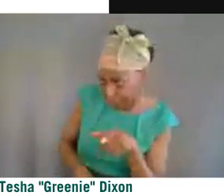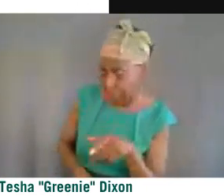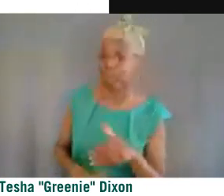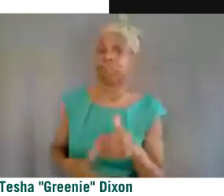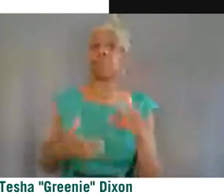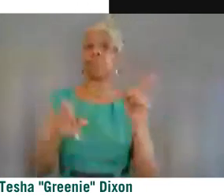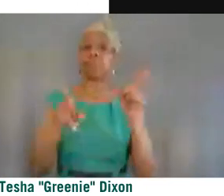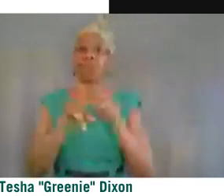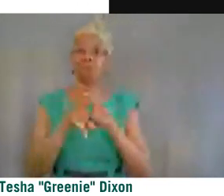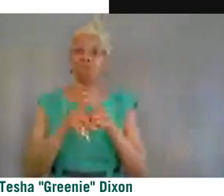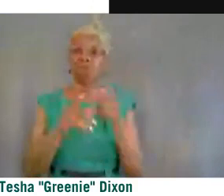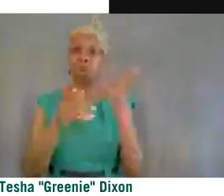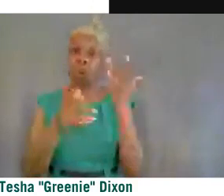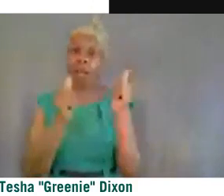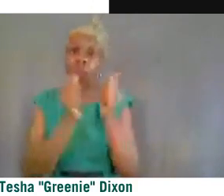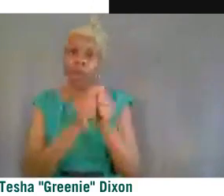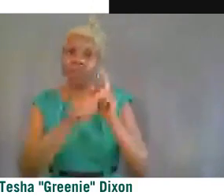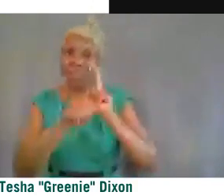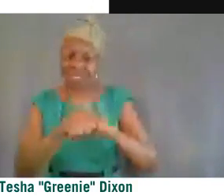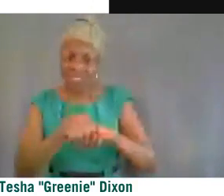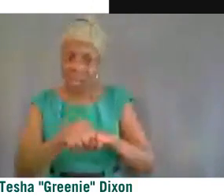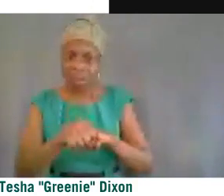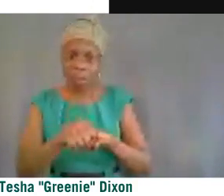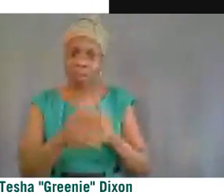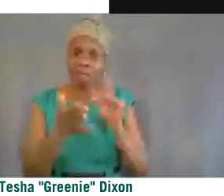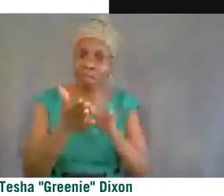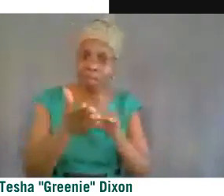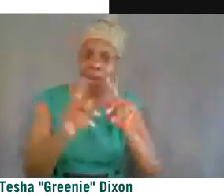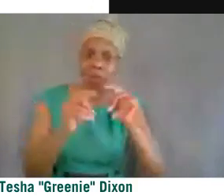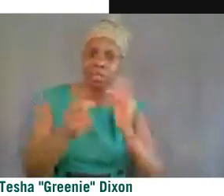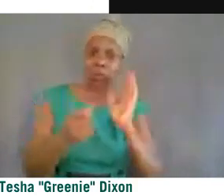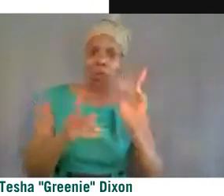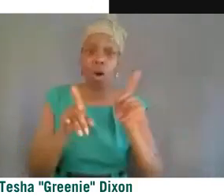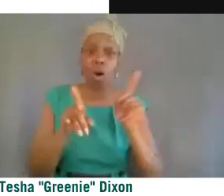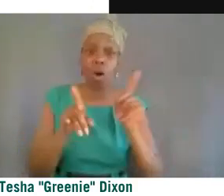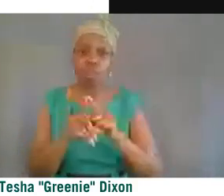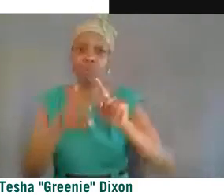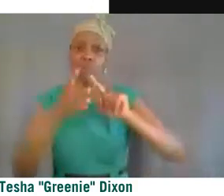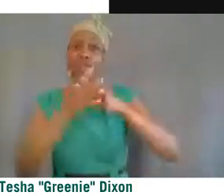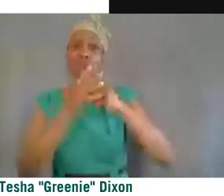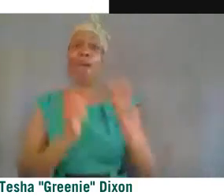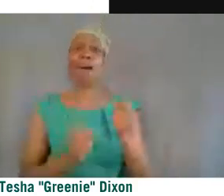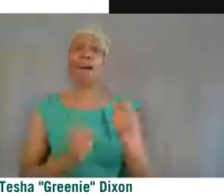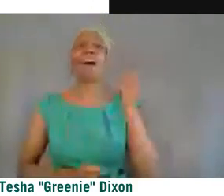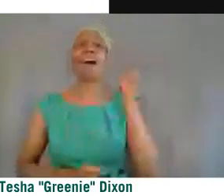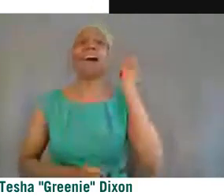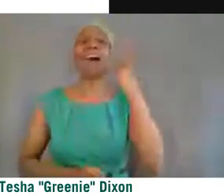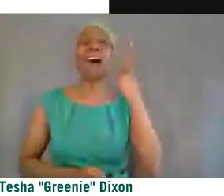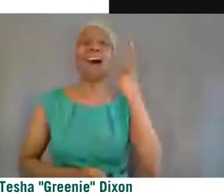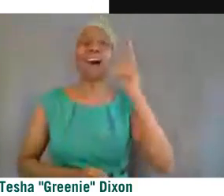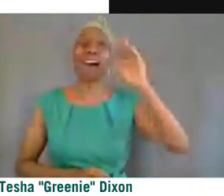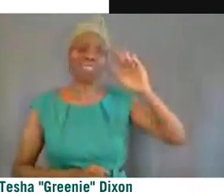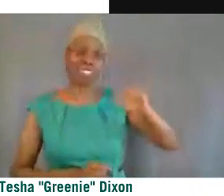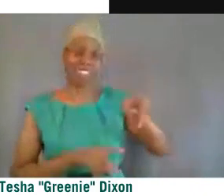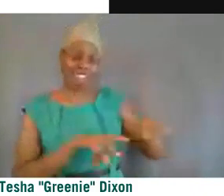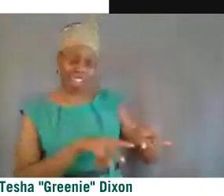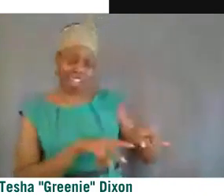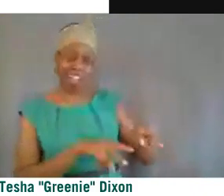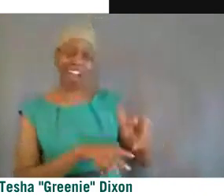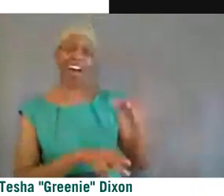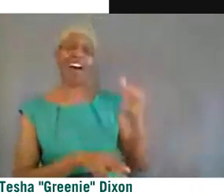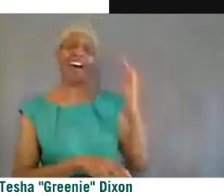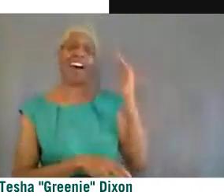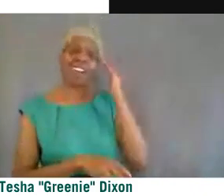because with time, the medical team will also come to understand the child and the